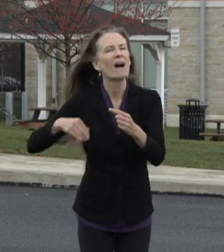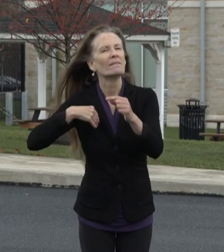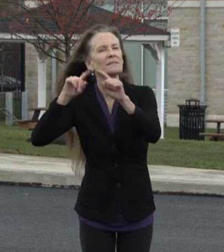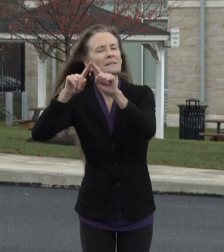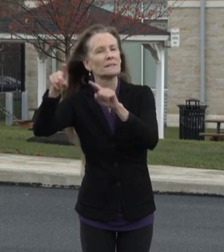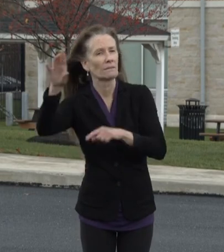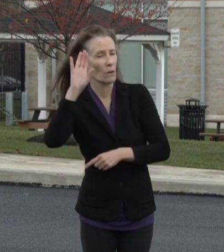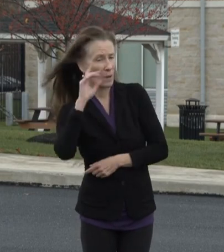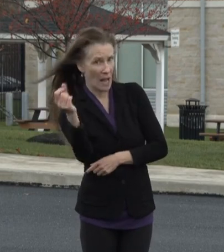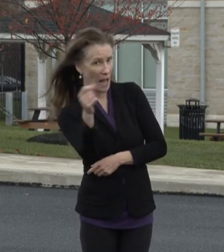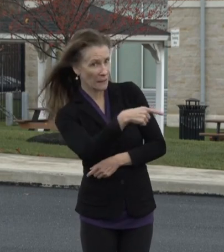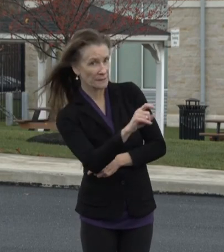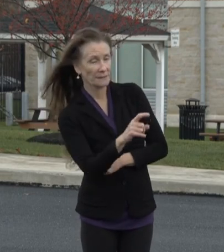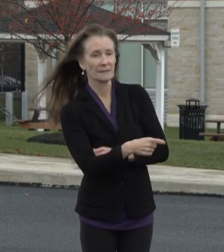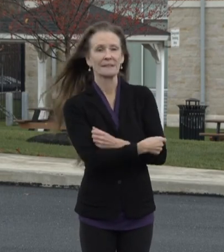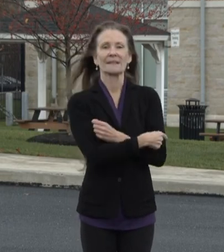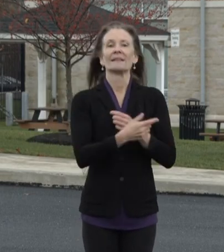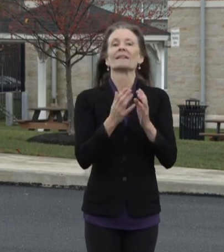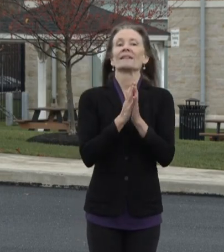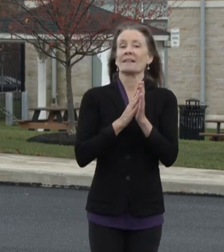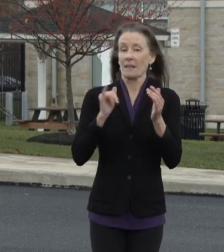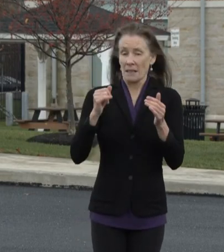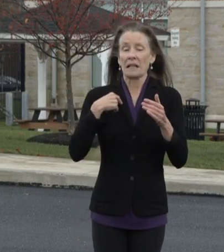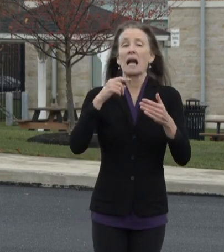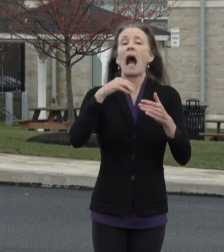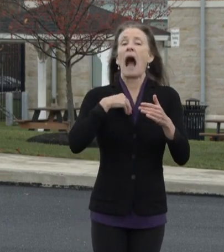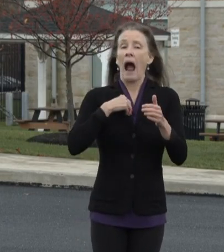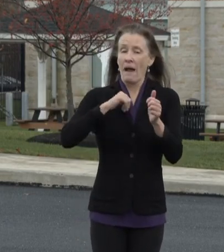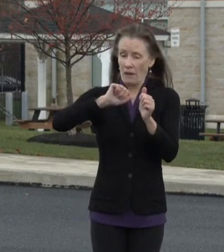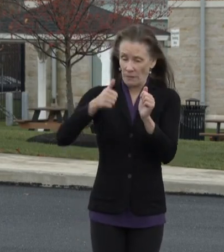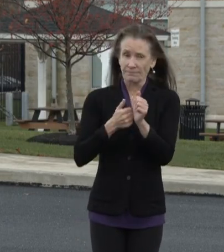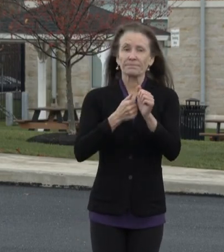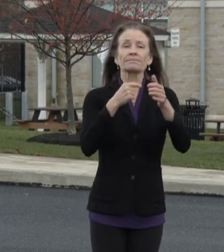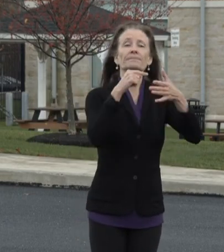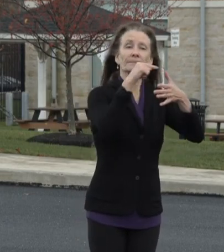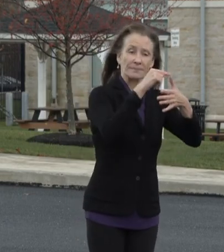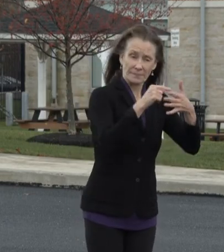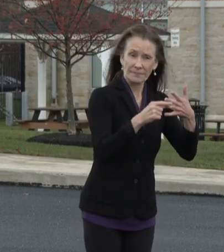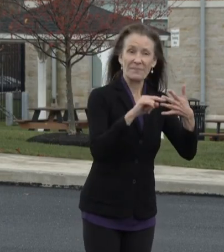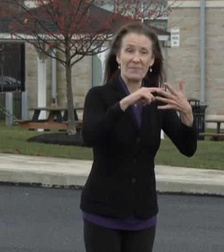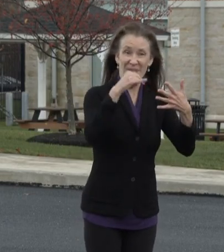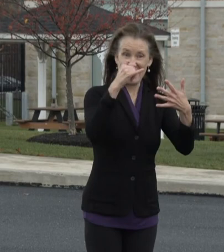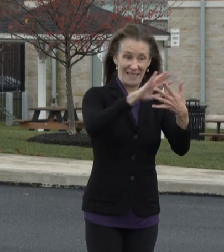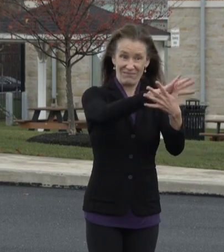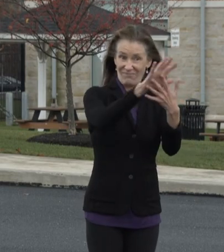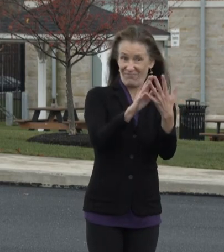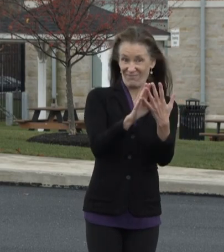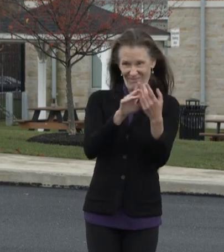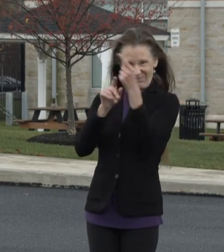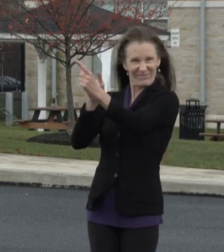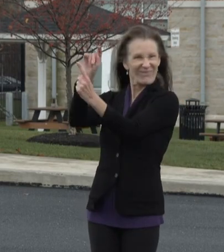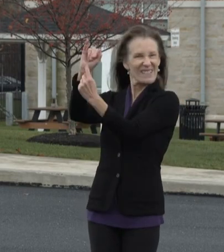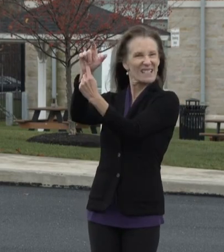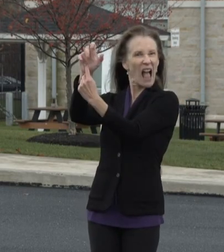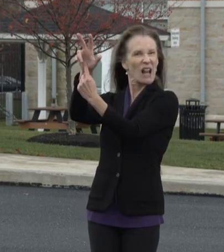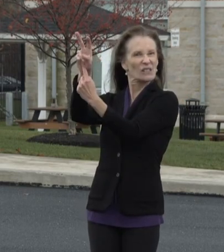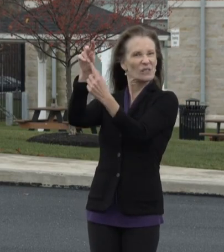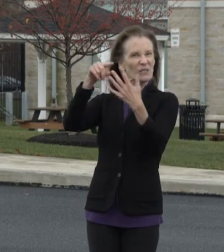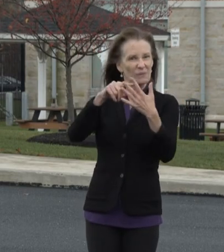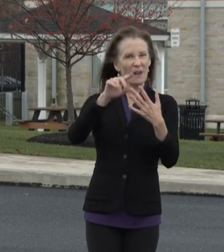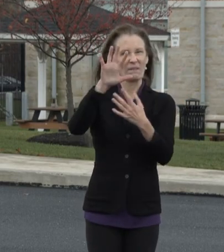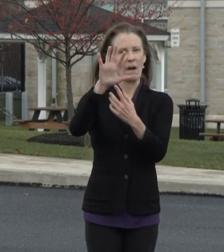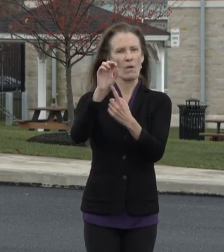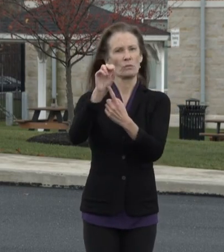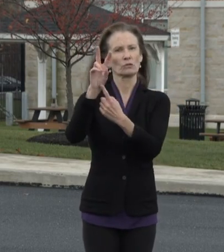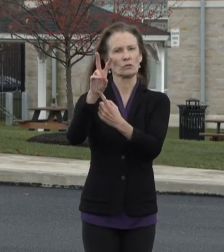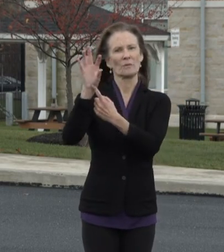is, all of those points that you're making are involved in the Title 32. The 502F orders they're under are totally different